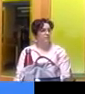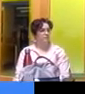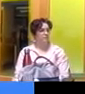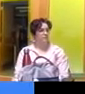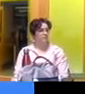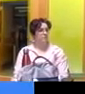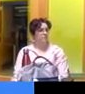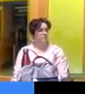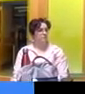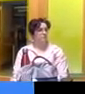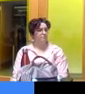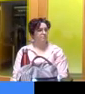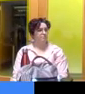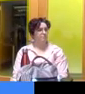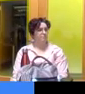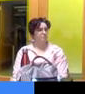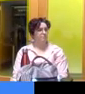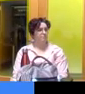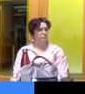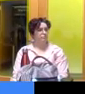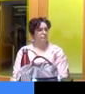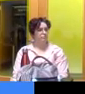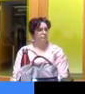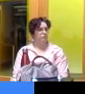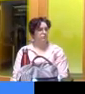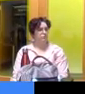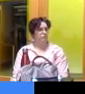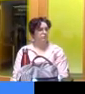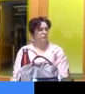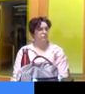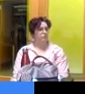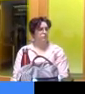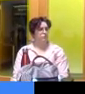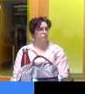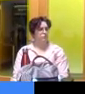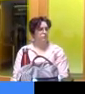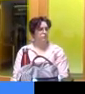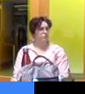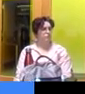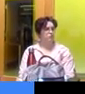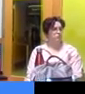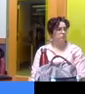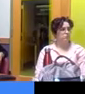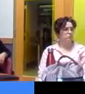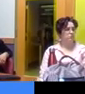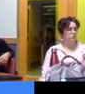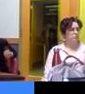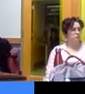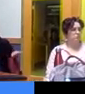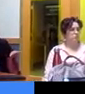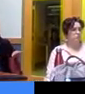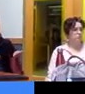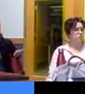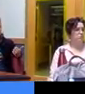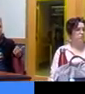during the visit can help reduce re-traumatization. So the six principles that establish trust and empower patients